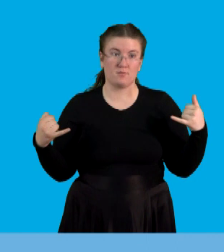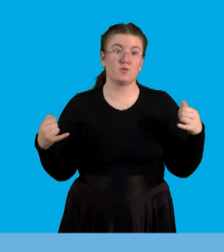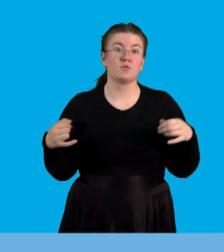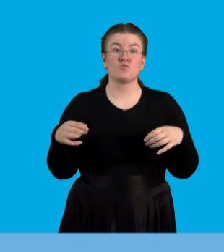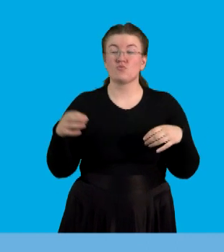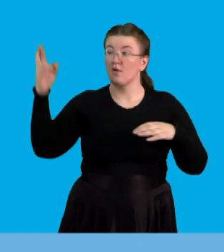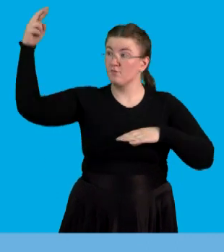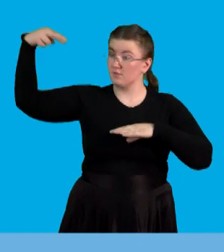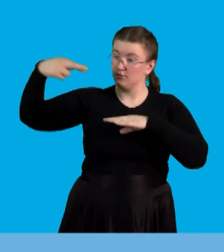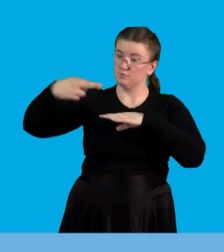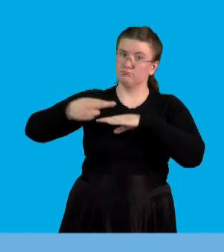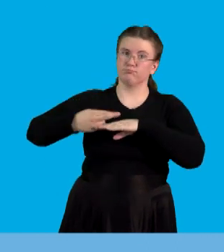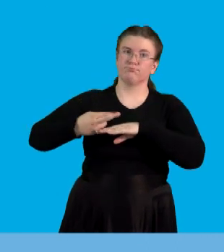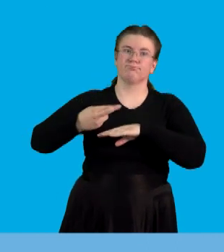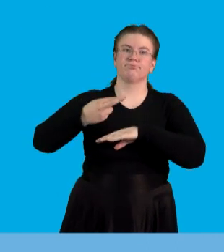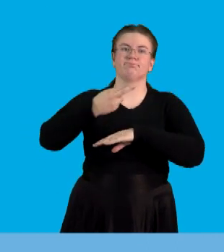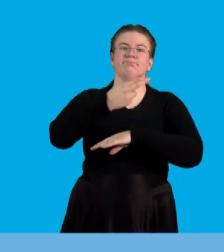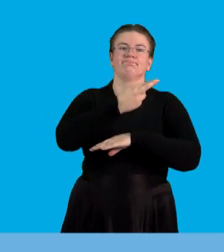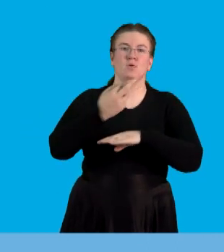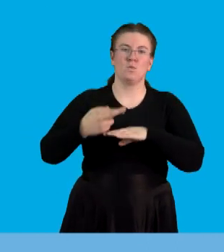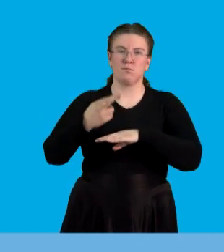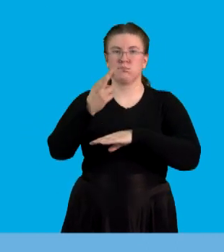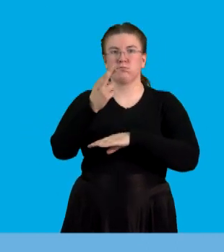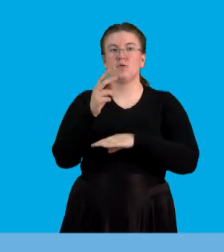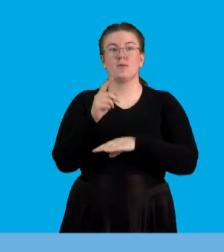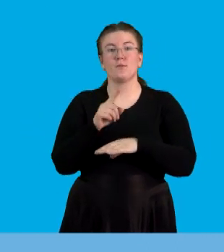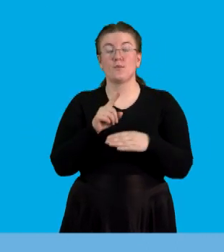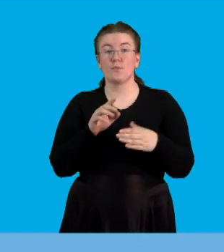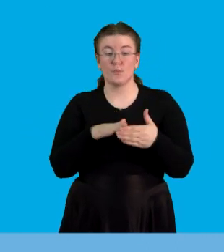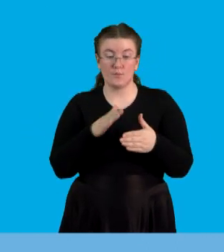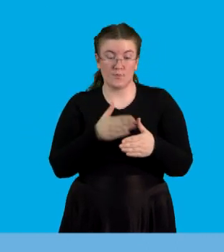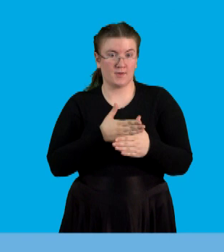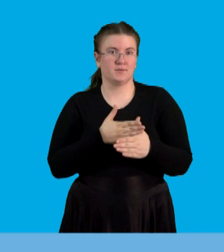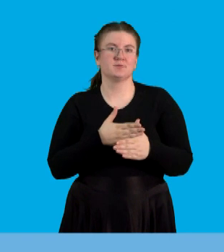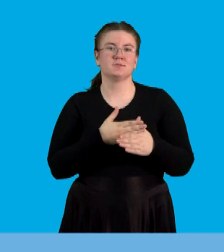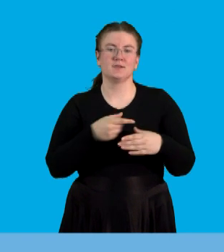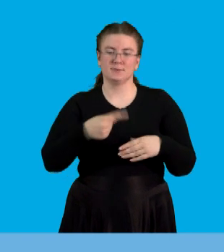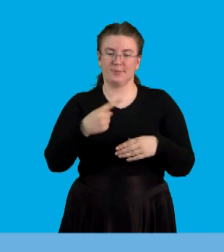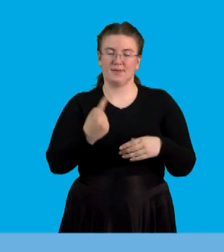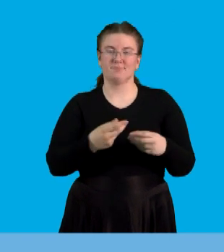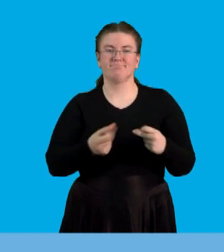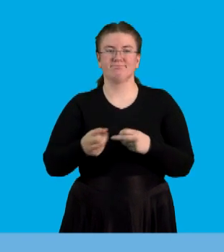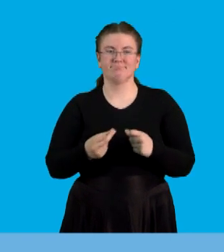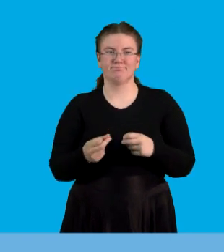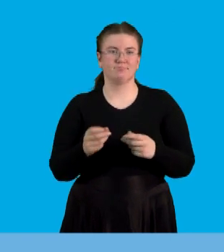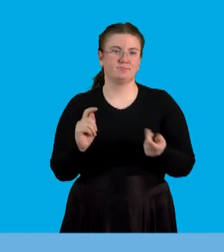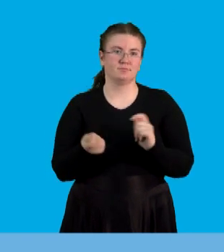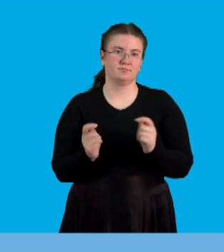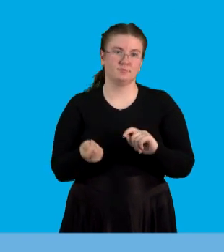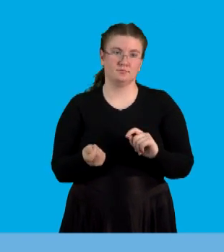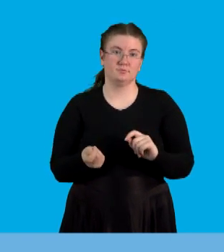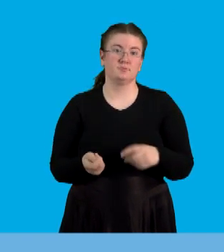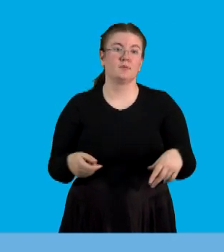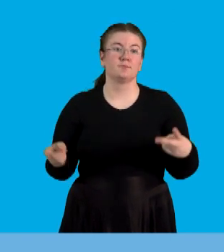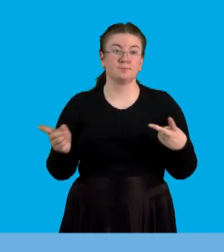passing from one medium to another caused by its change in speed. And the medium, that's now the substance through which waves such as